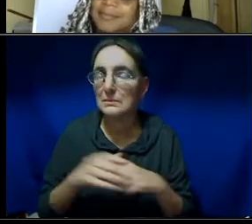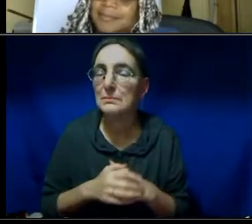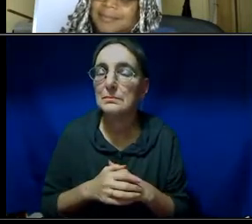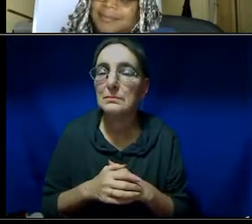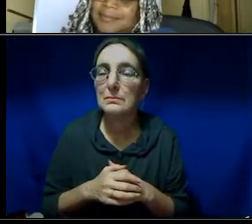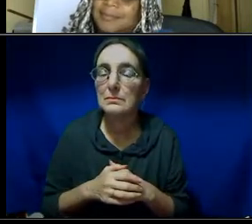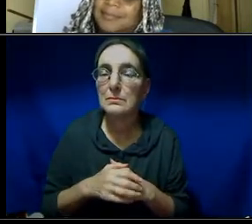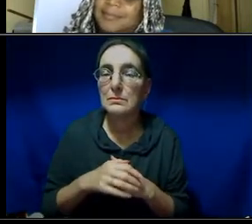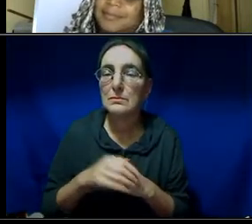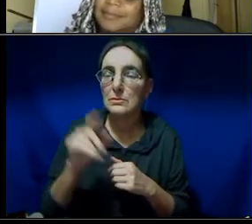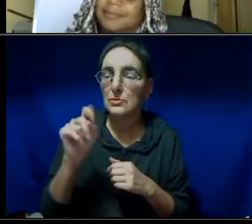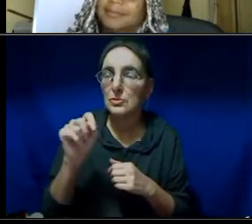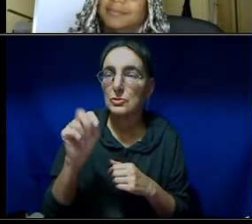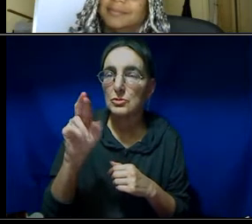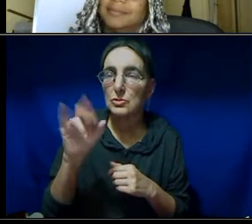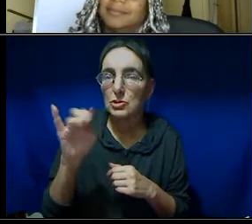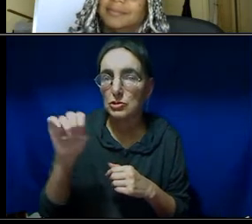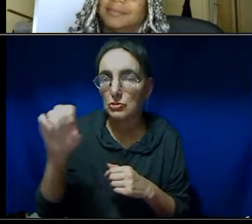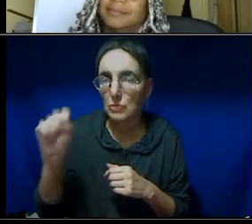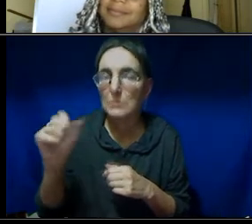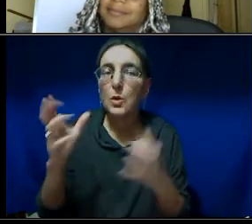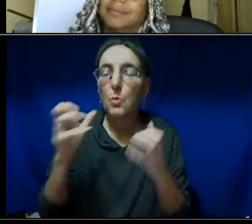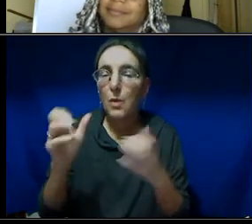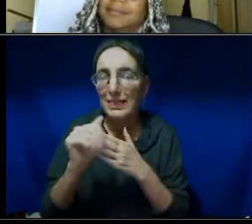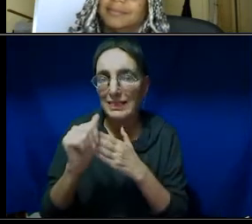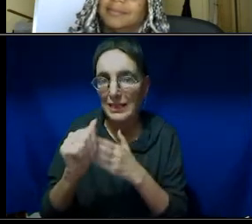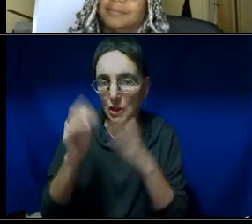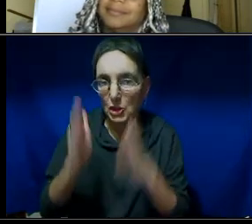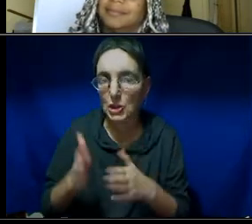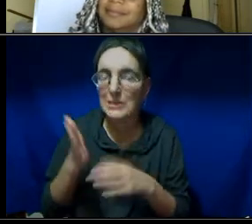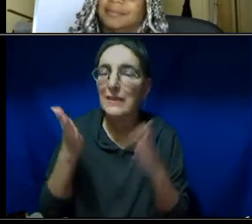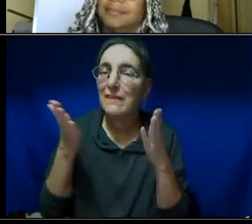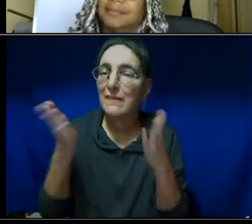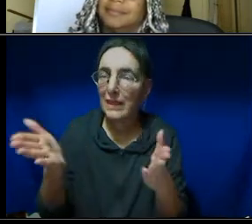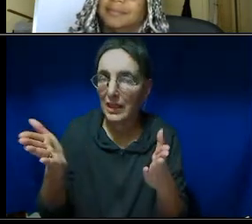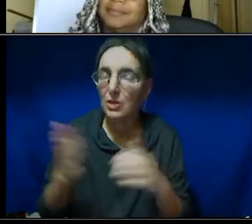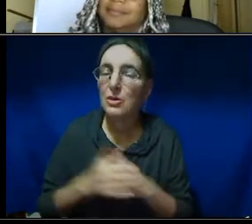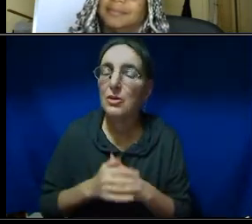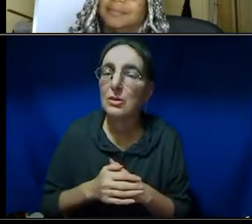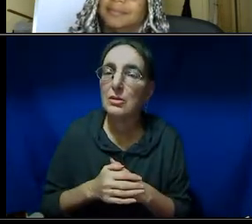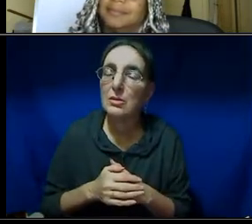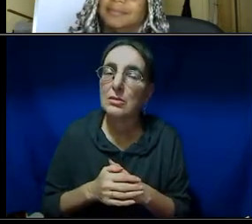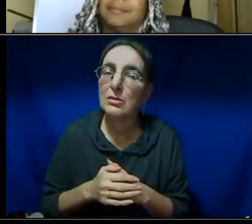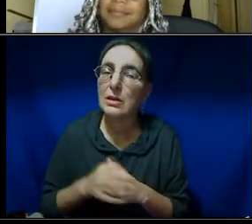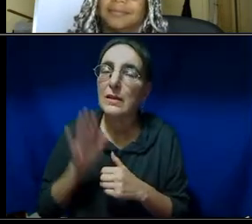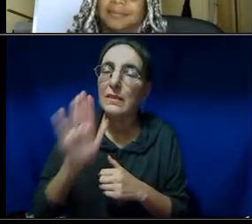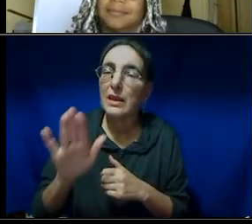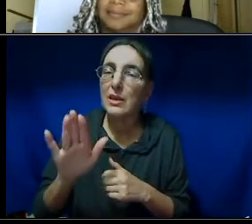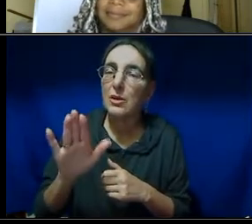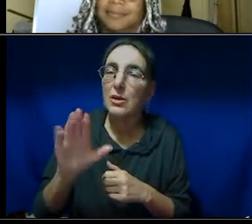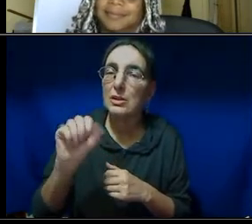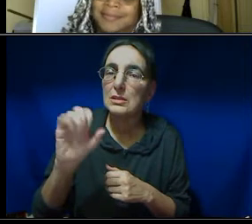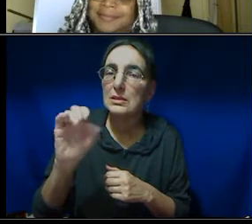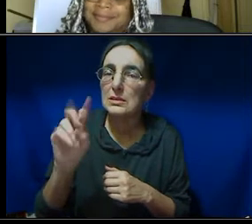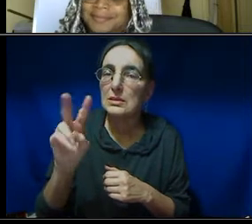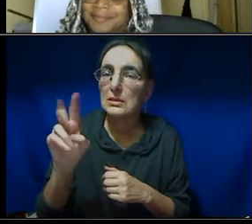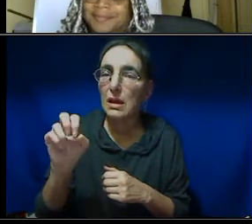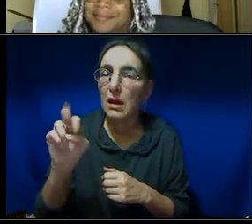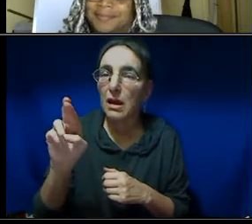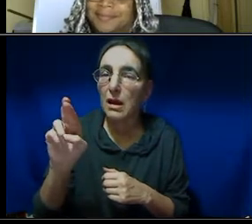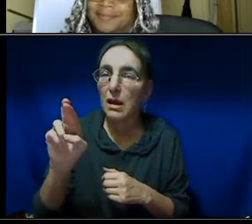Tribes want leadership there. They're sovereign nations, and they